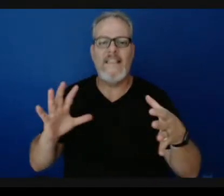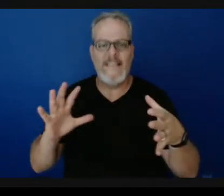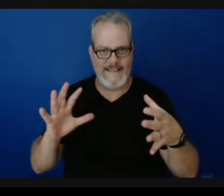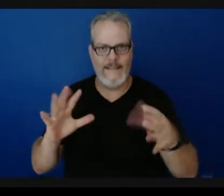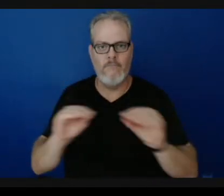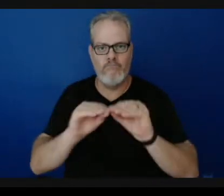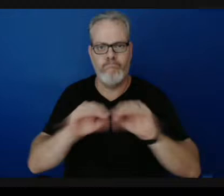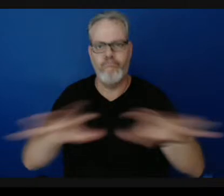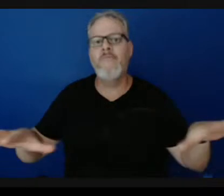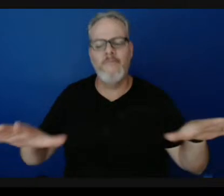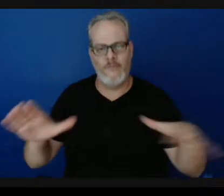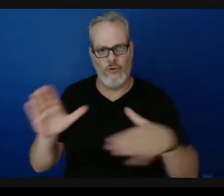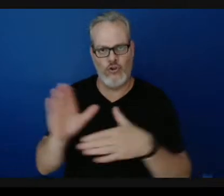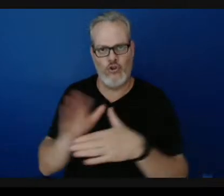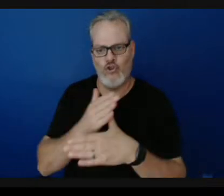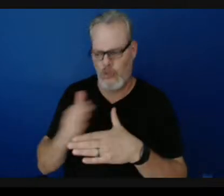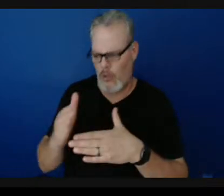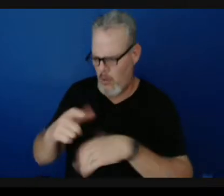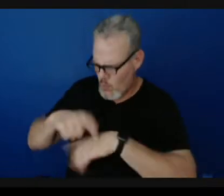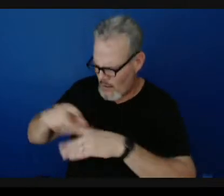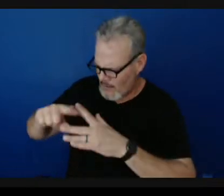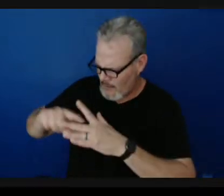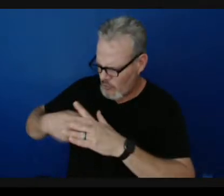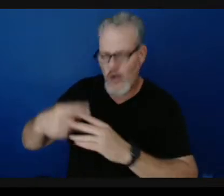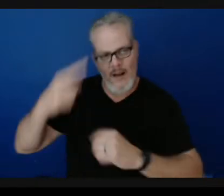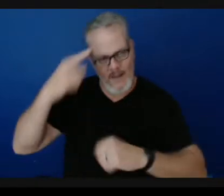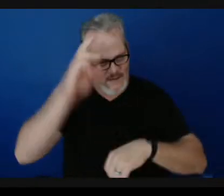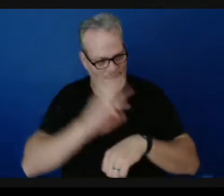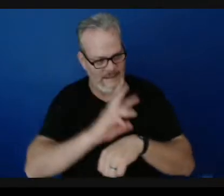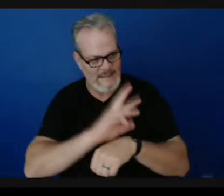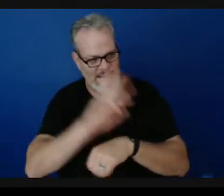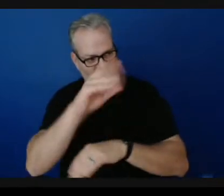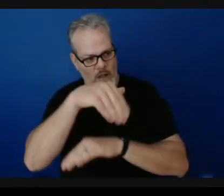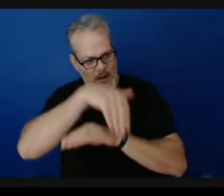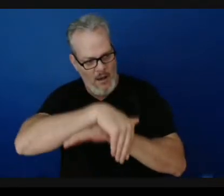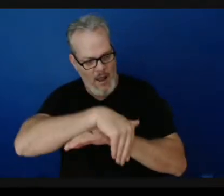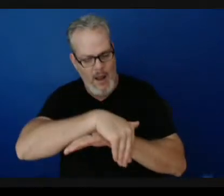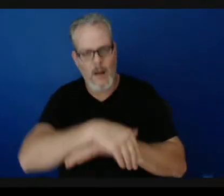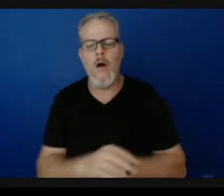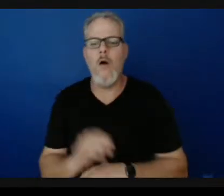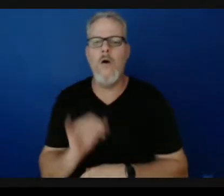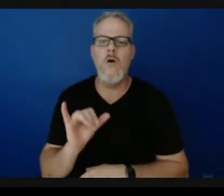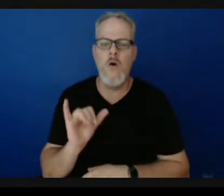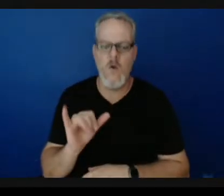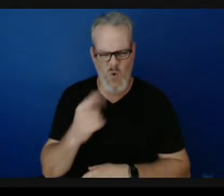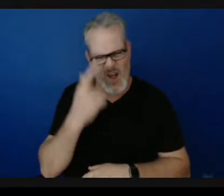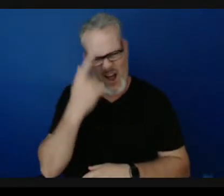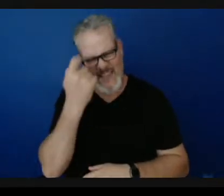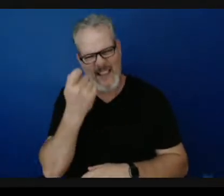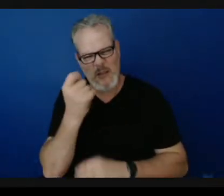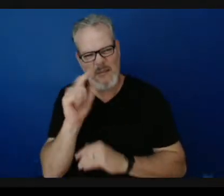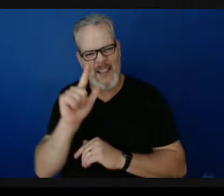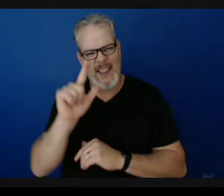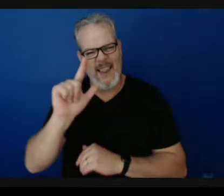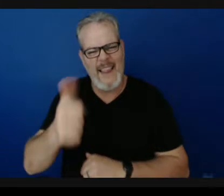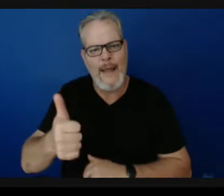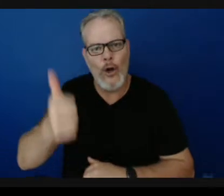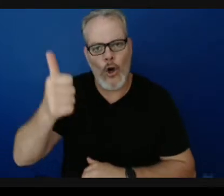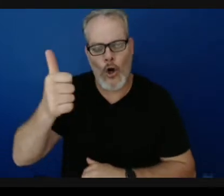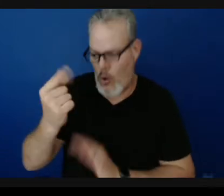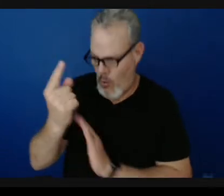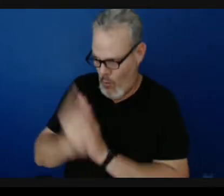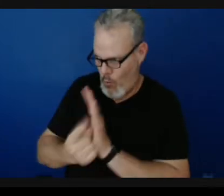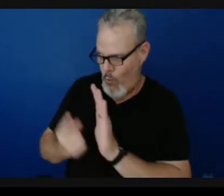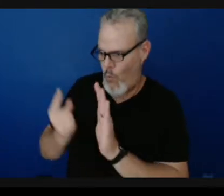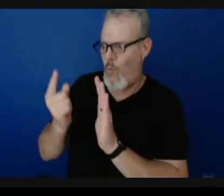What time does that one start? 6 p.m., I believe. Okay, and a little later than our normal start time, an hour later than our normal